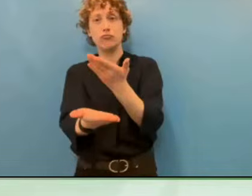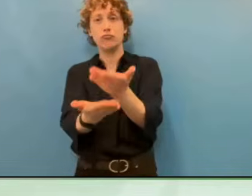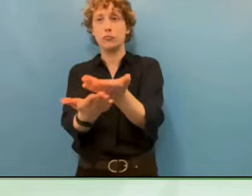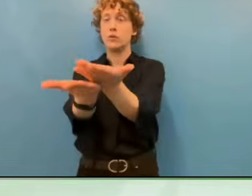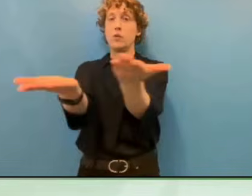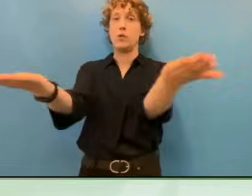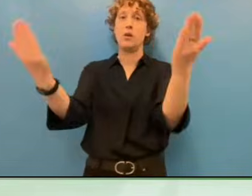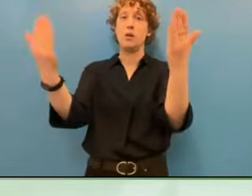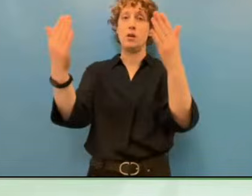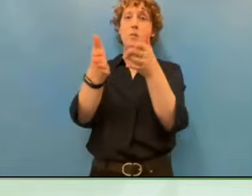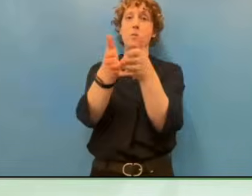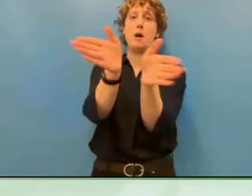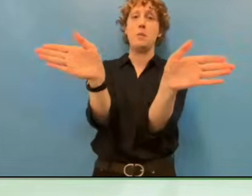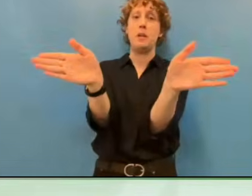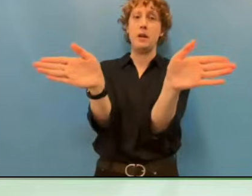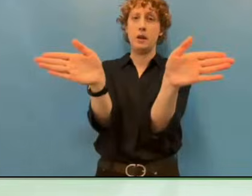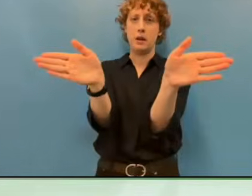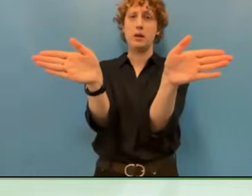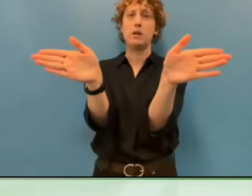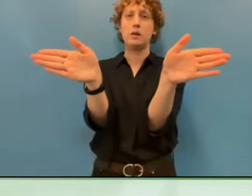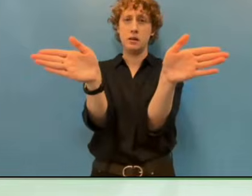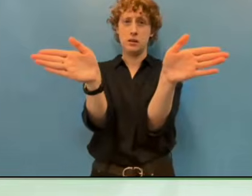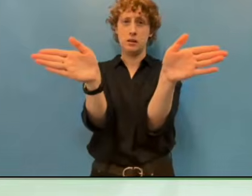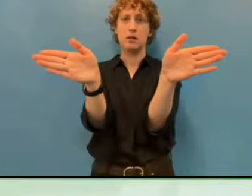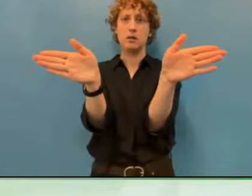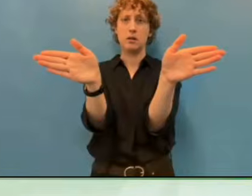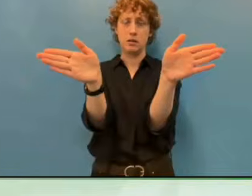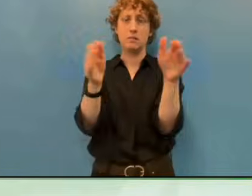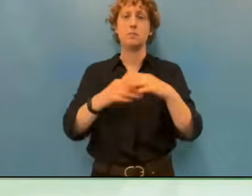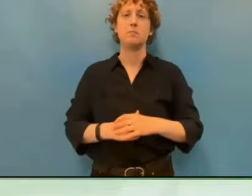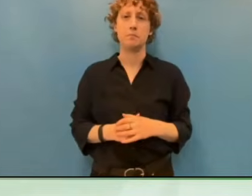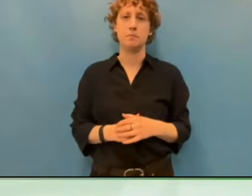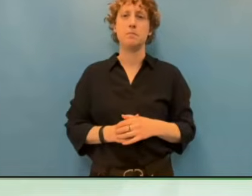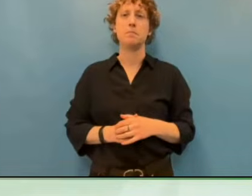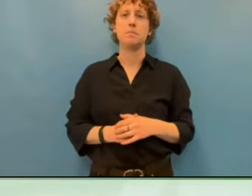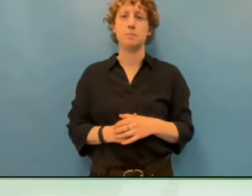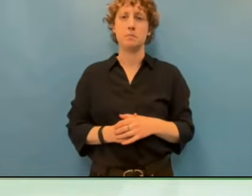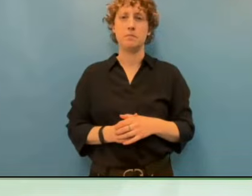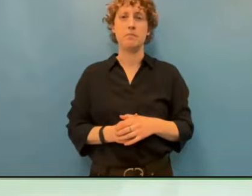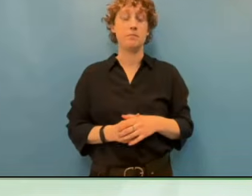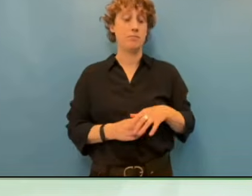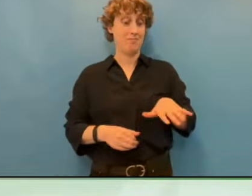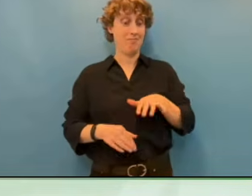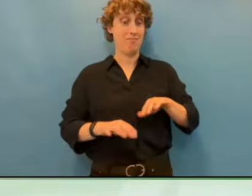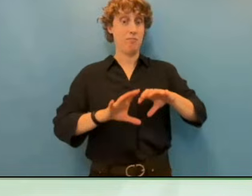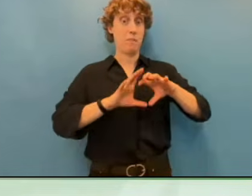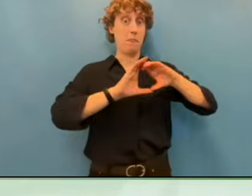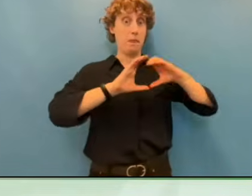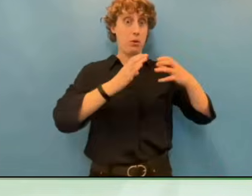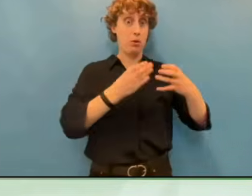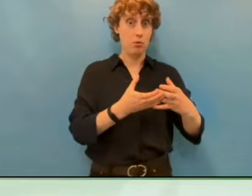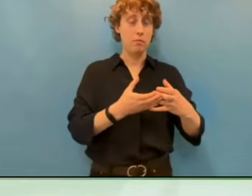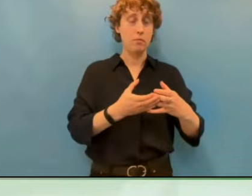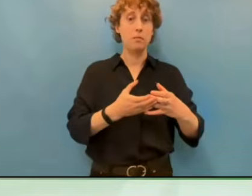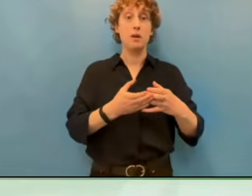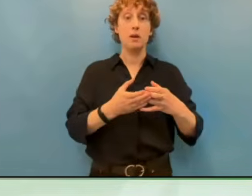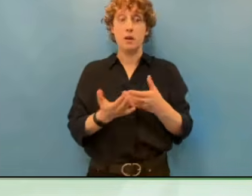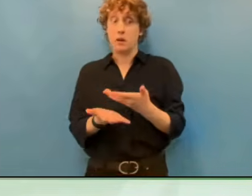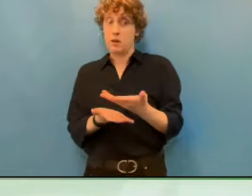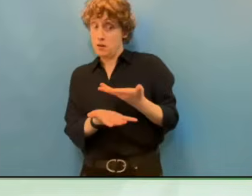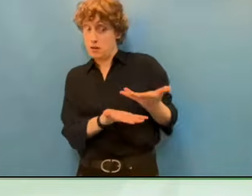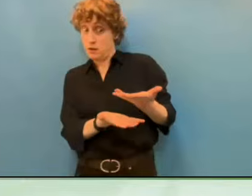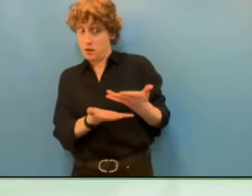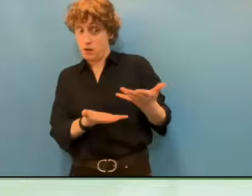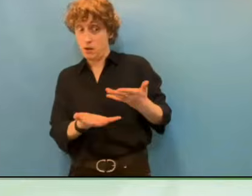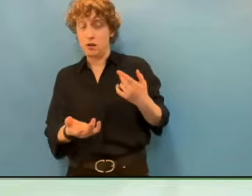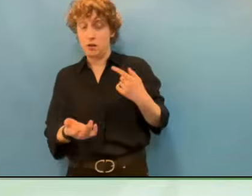service that group of people who are really then in the process needs to take over and have a continuous feedback